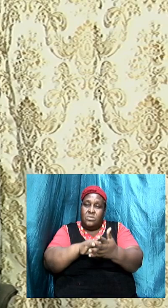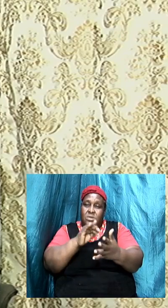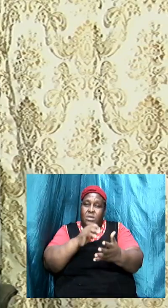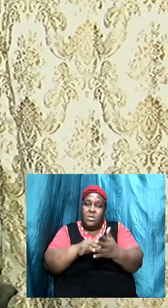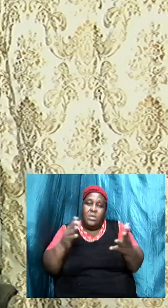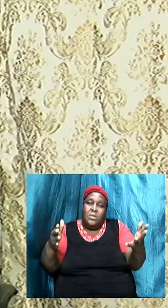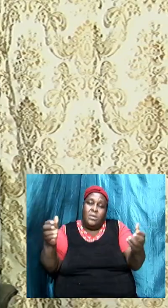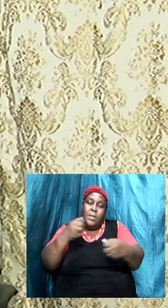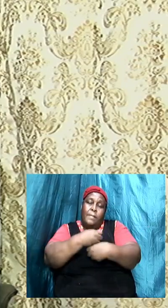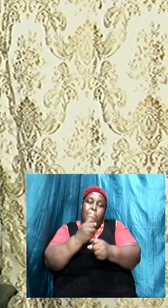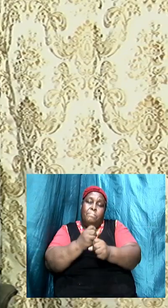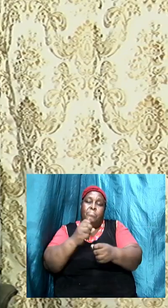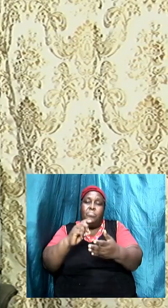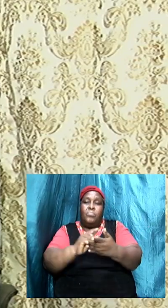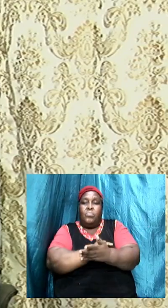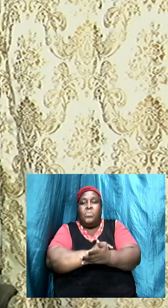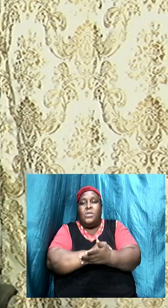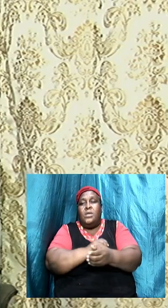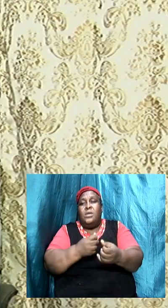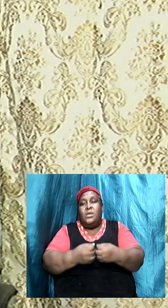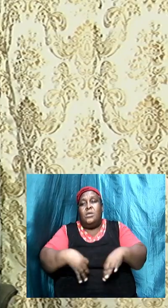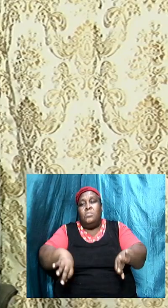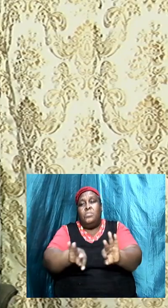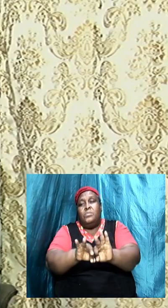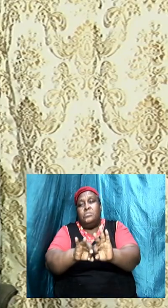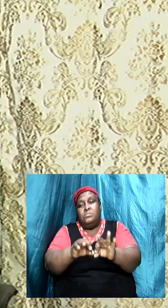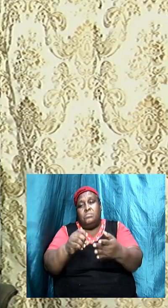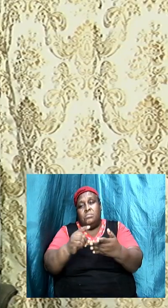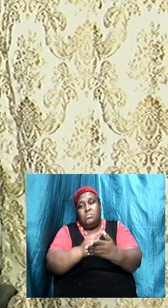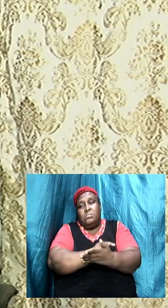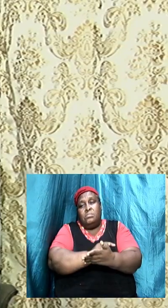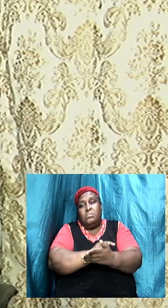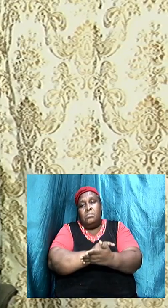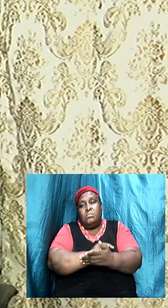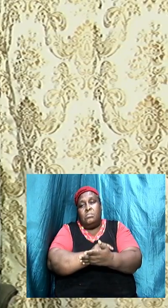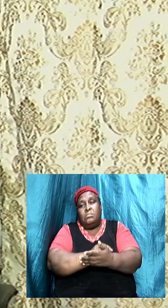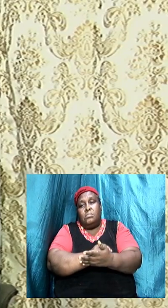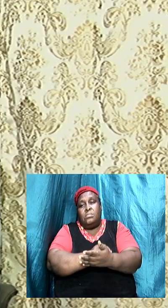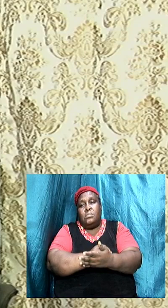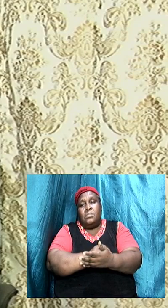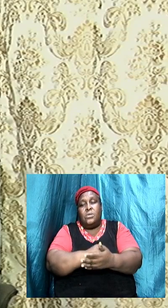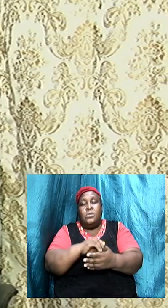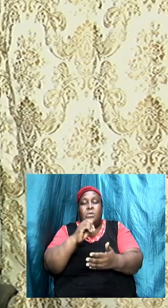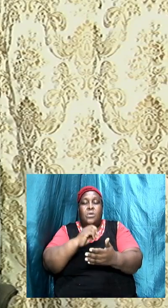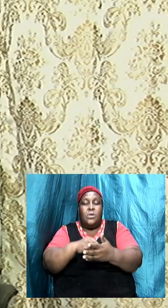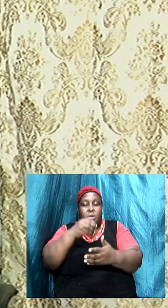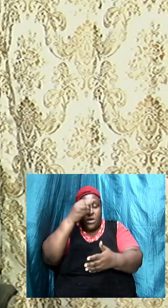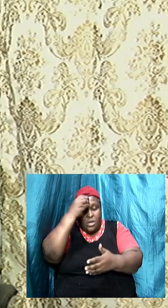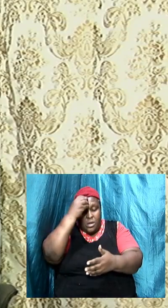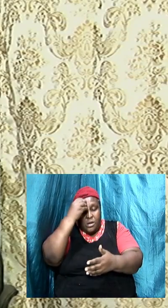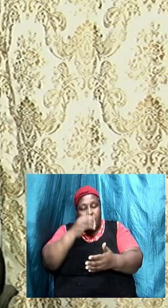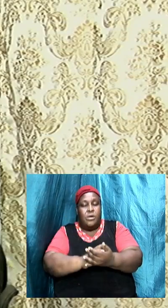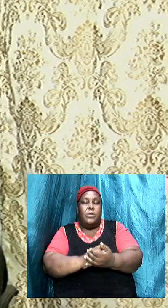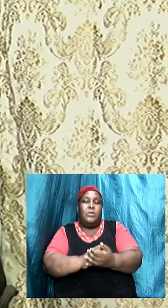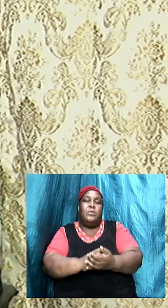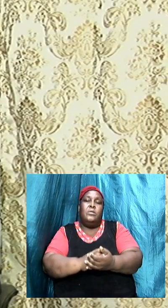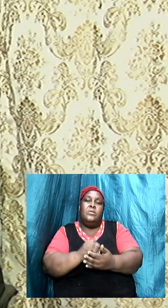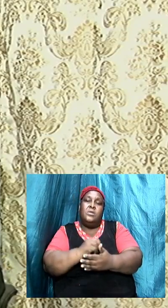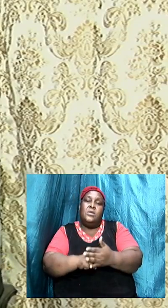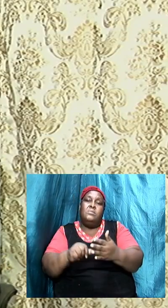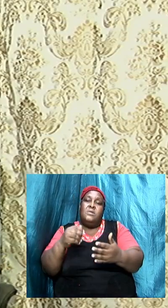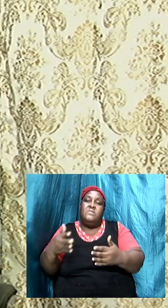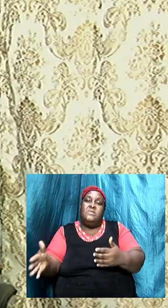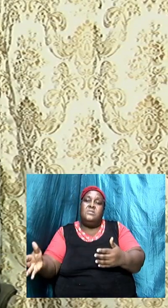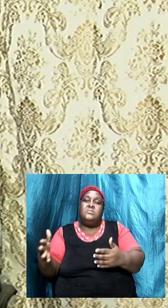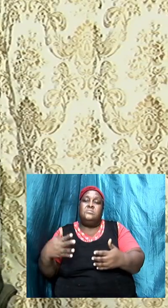know, the important. We don't even touch the importance of doctrine yet, right? So we're just going to look at some of these things, and, you know, we just wish that God bless